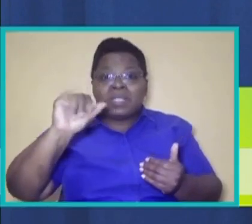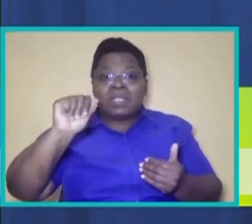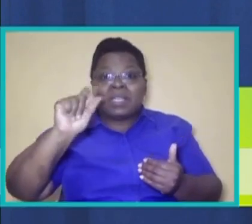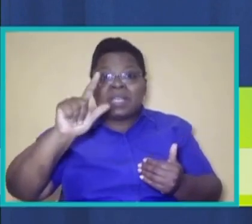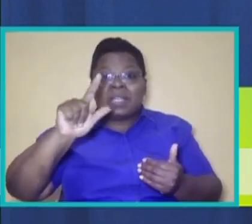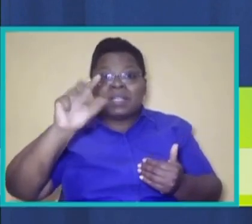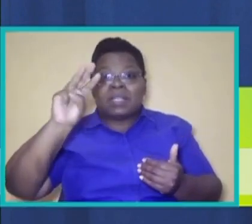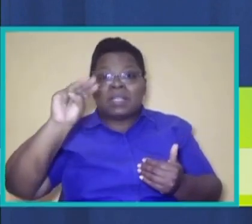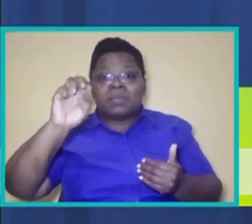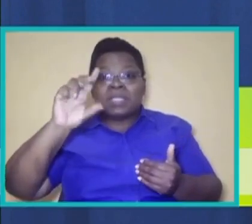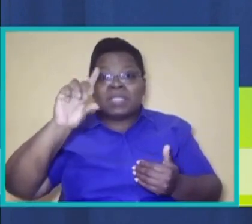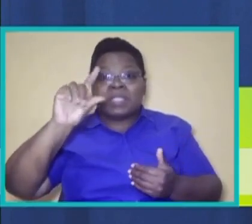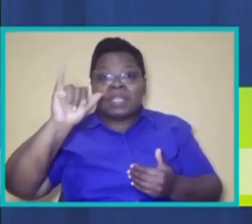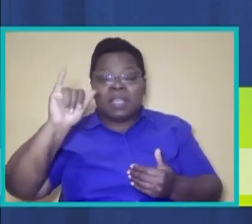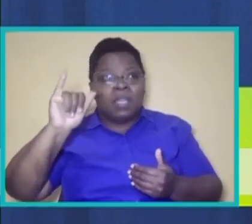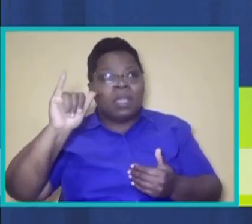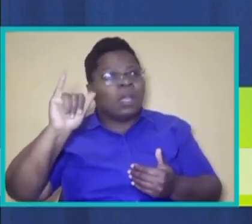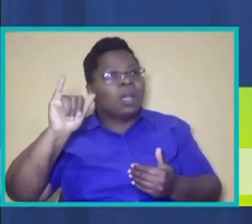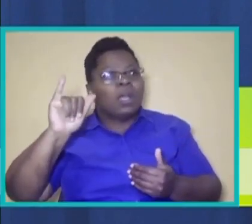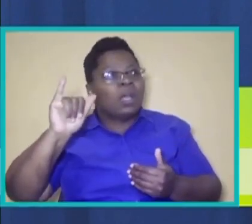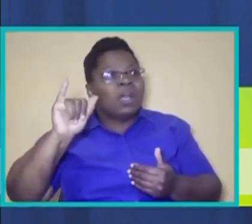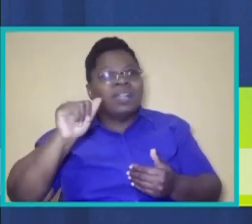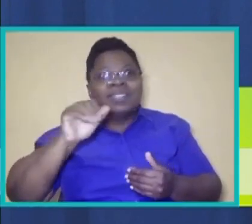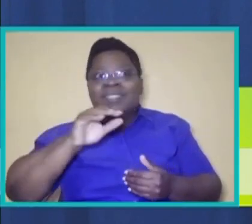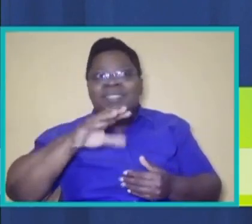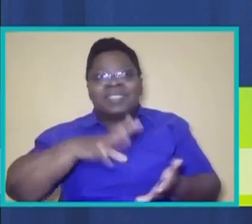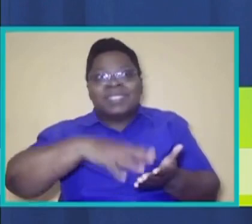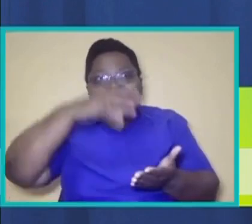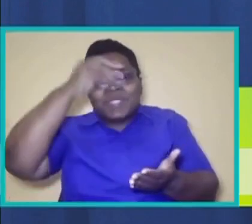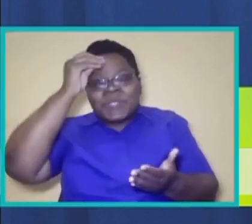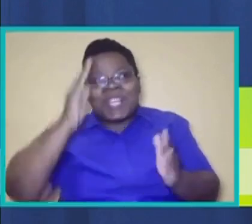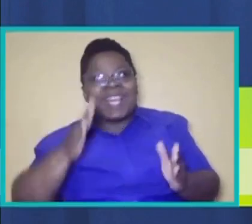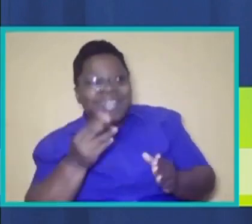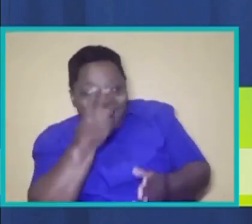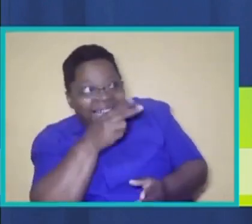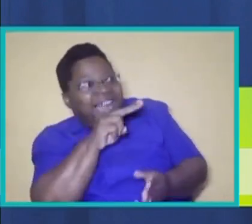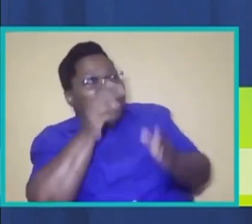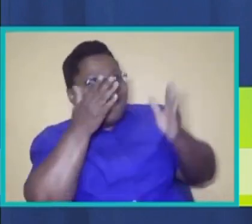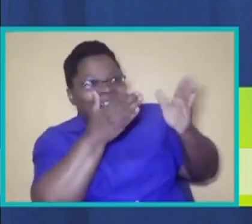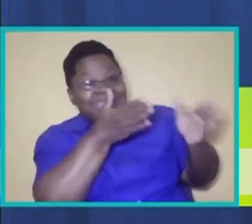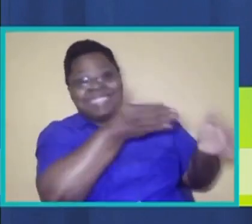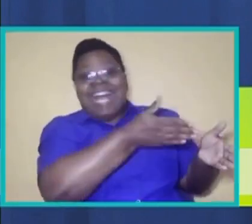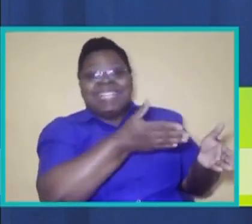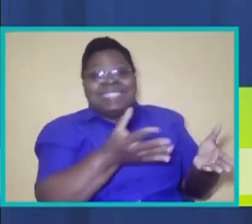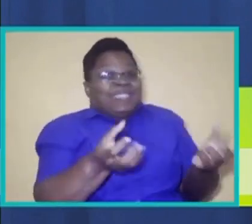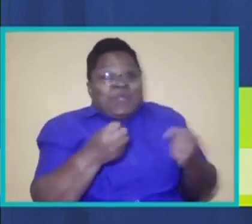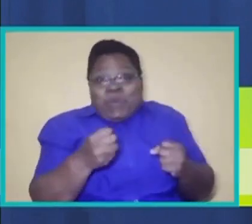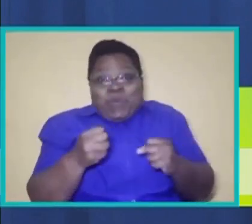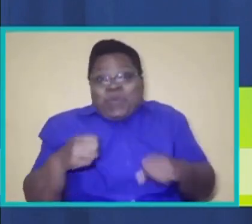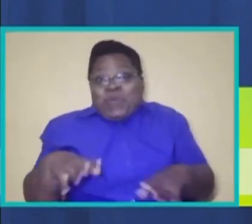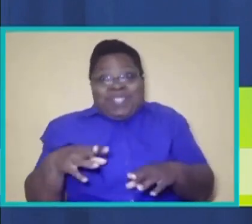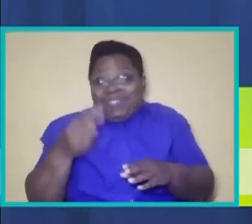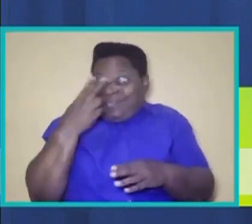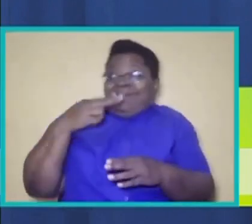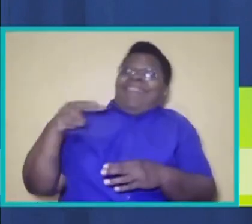engage, children's interests. So I honestly find that much emphasis must